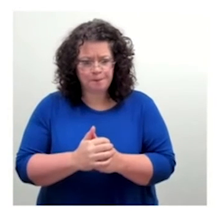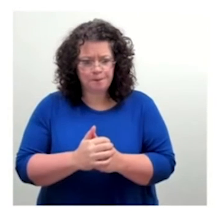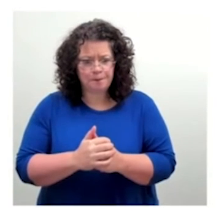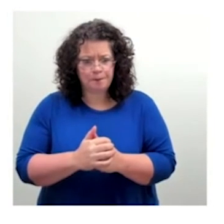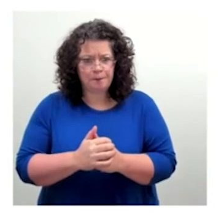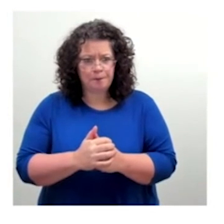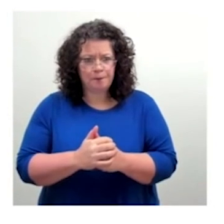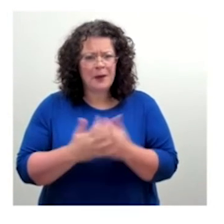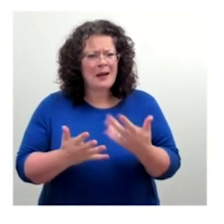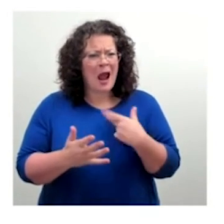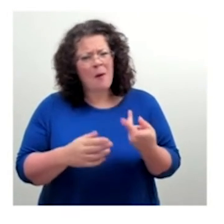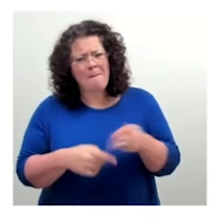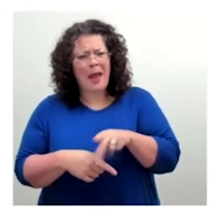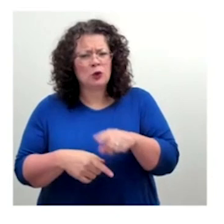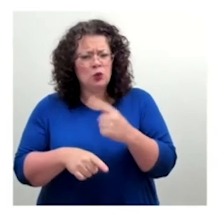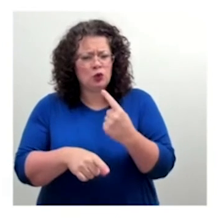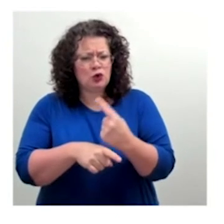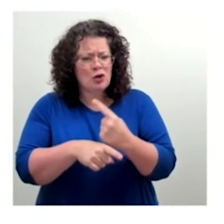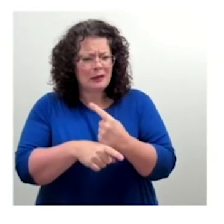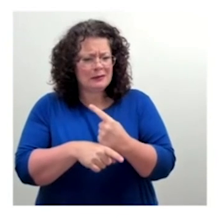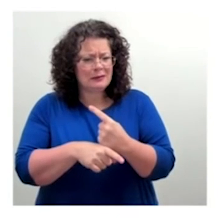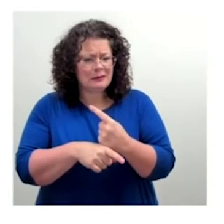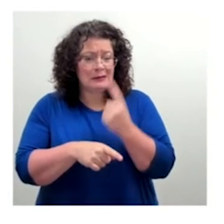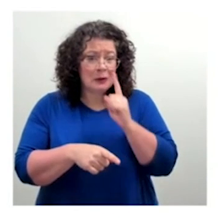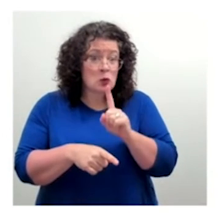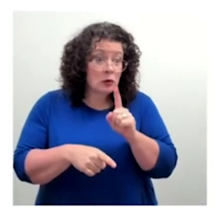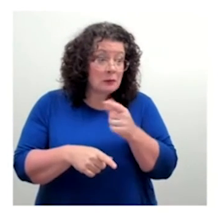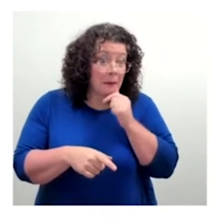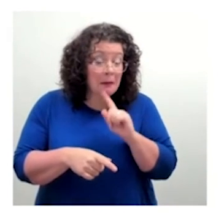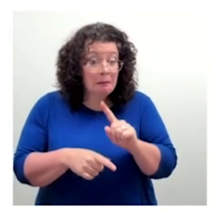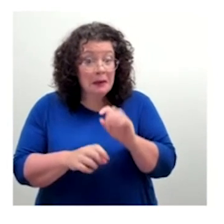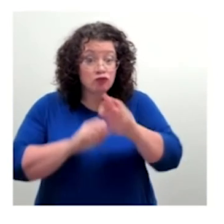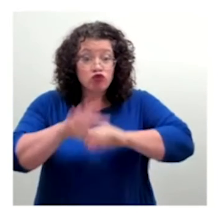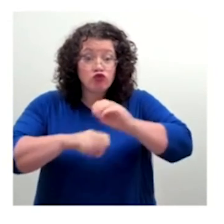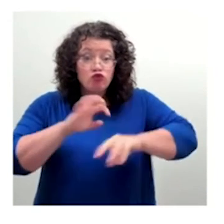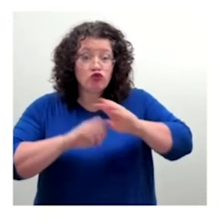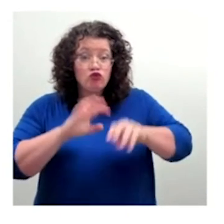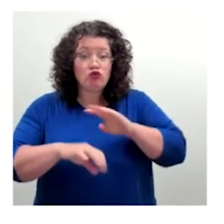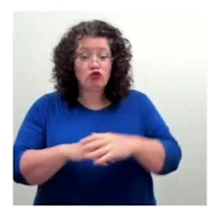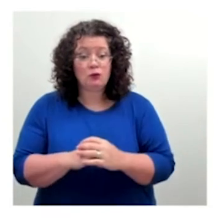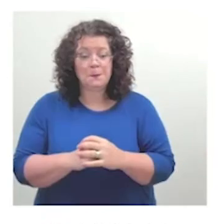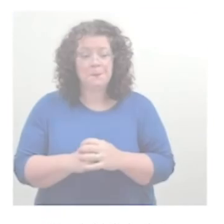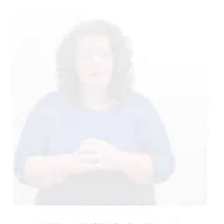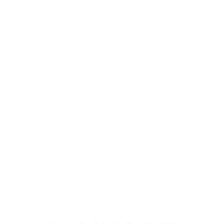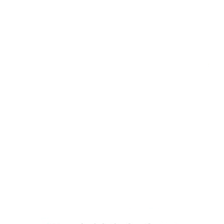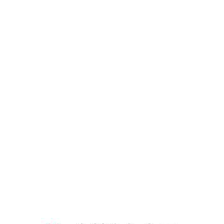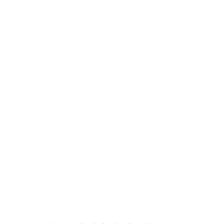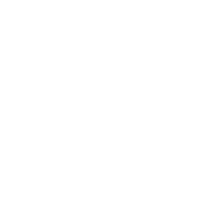been posting. That goes in the browser. But I'll say thank you to everyone for listening.